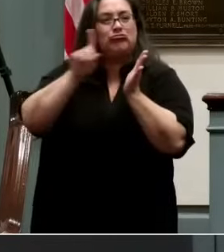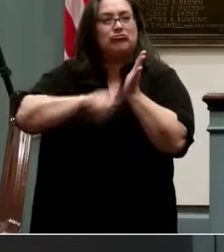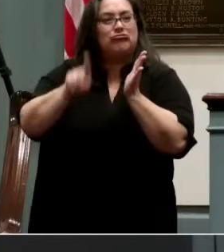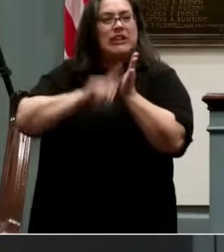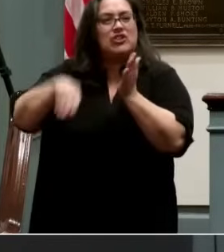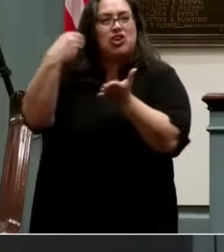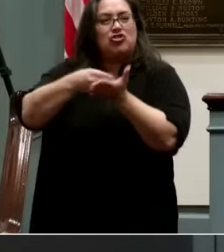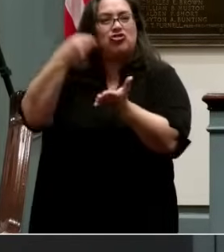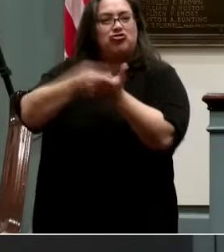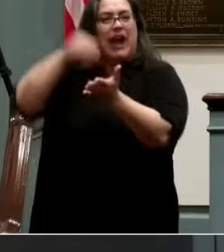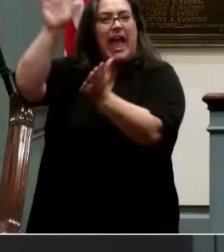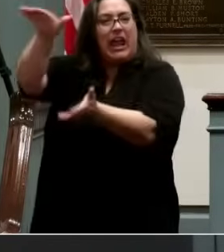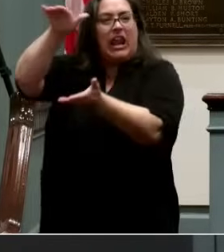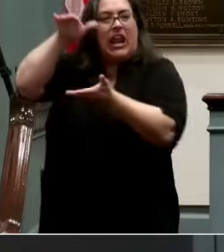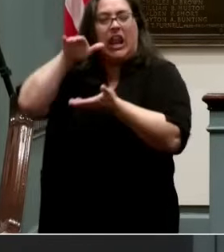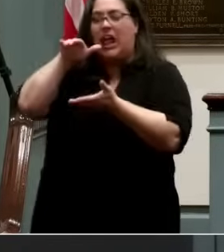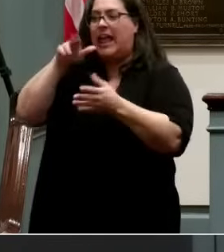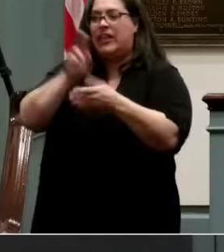history.